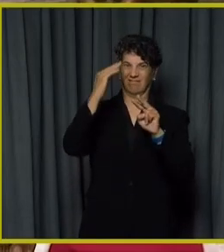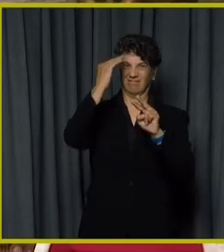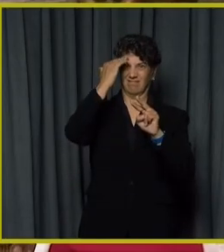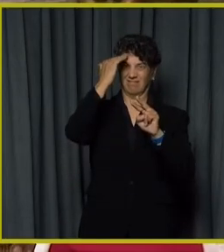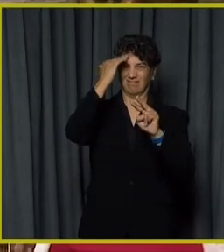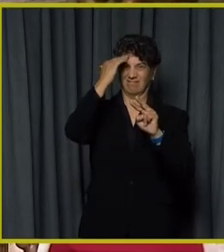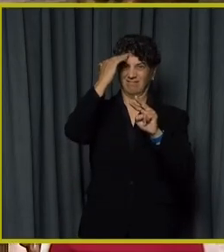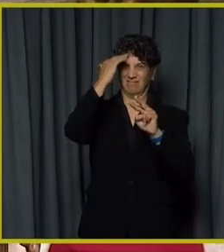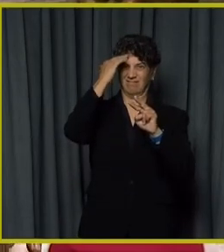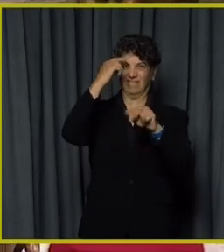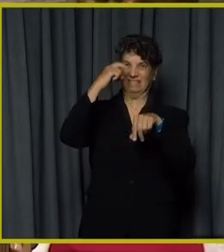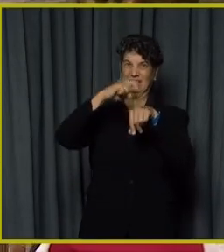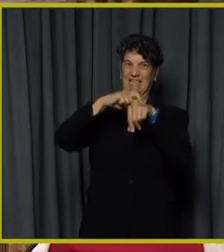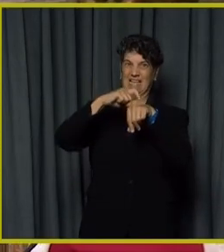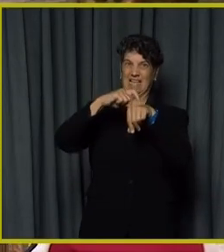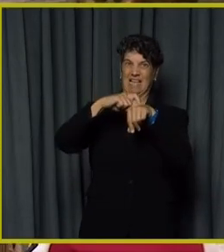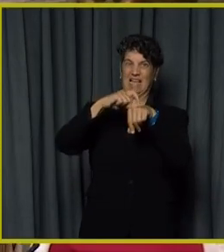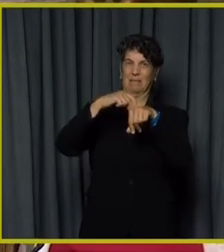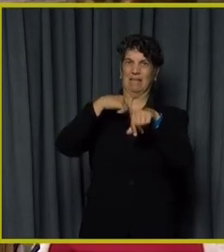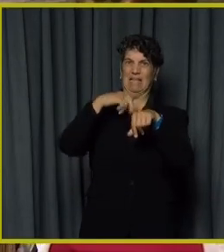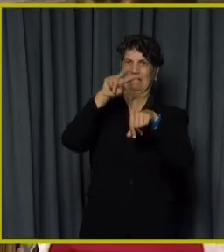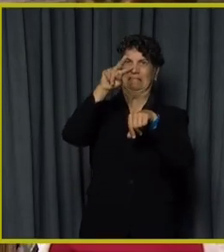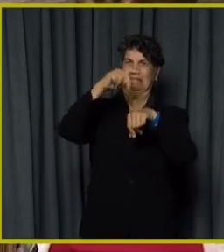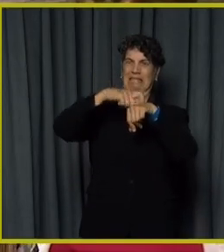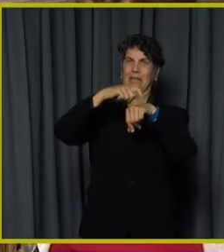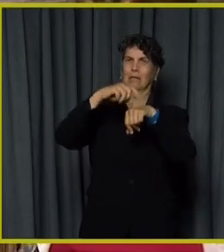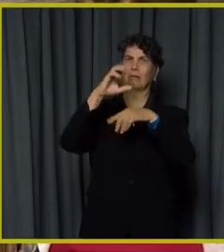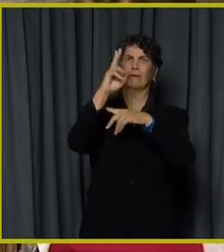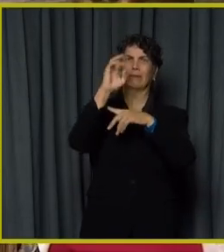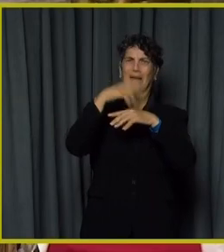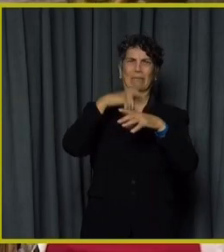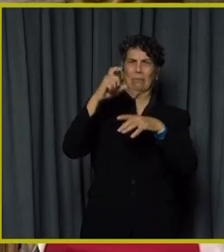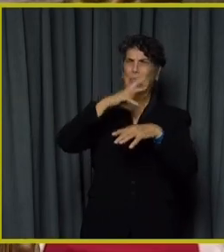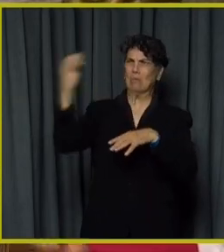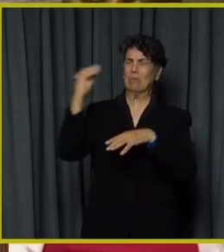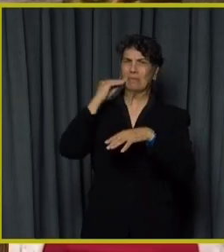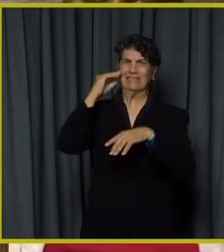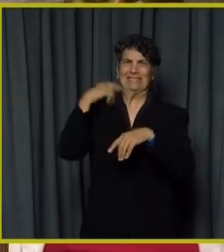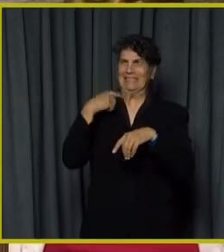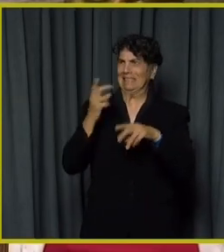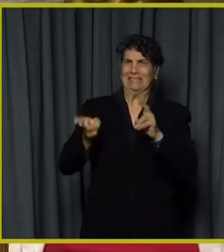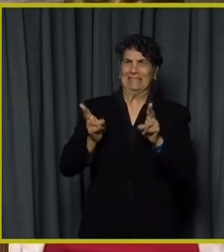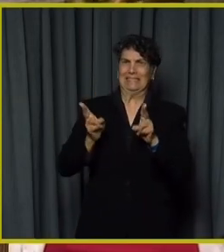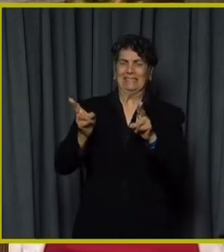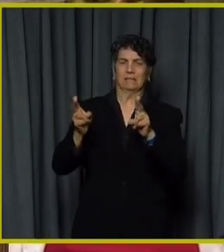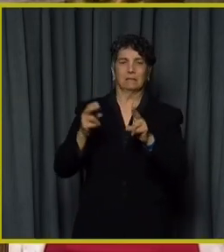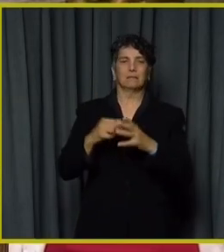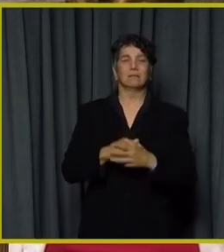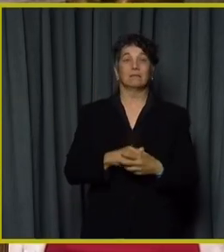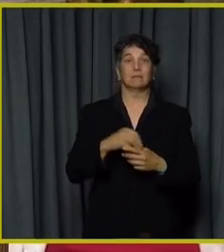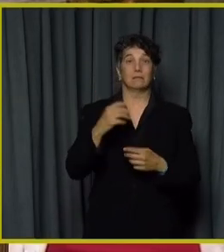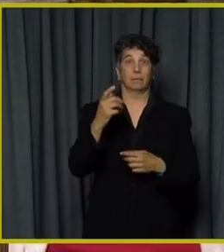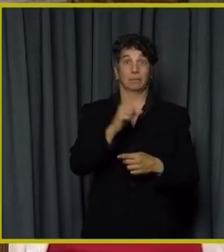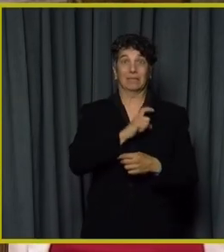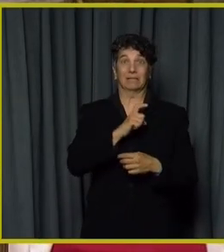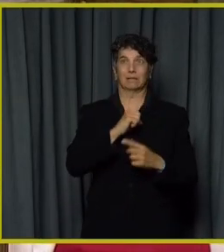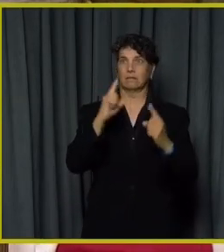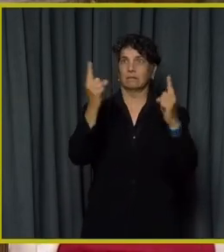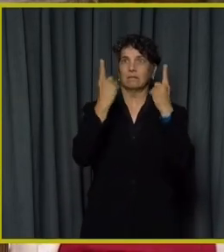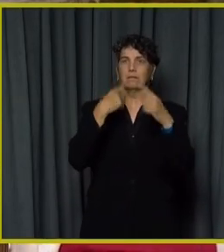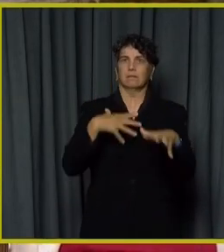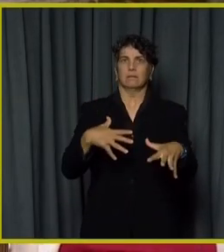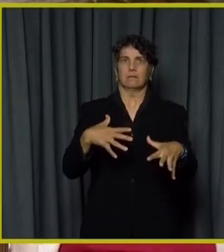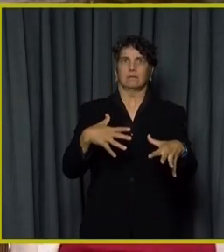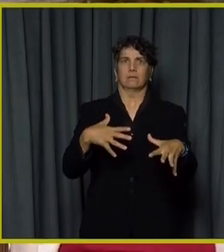large, red hair police officers cornered me on 60th Street in West Philly. I was about